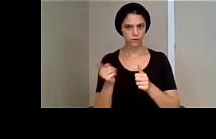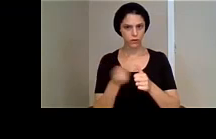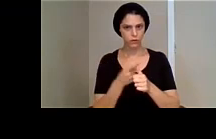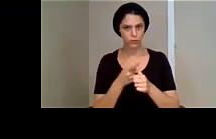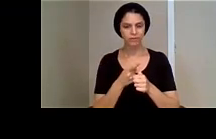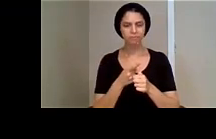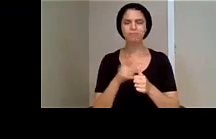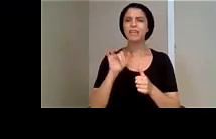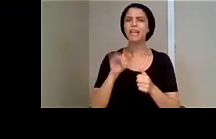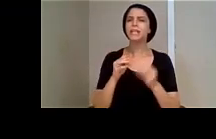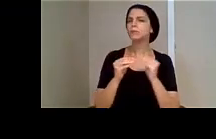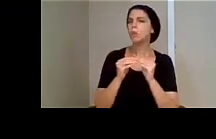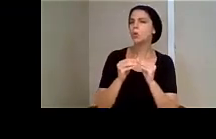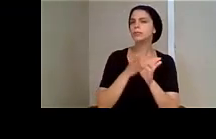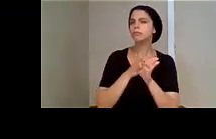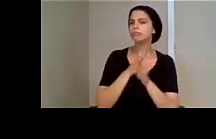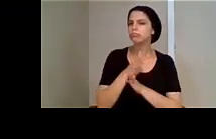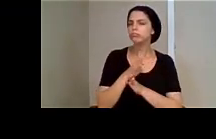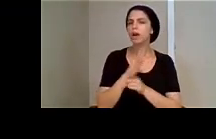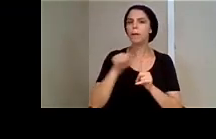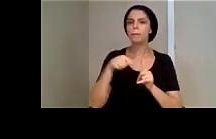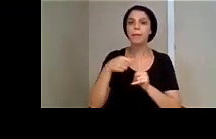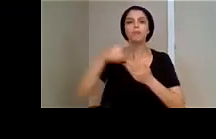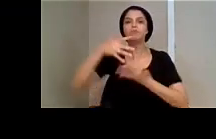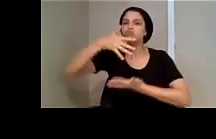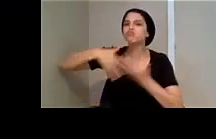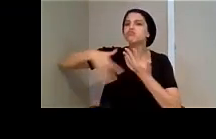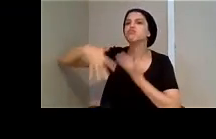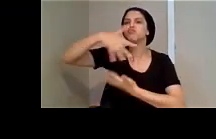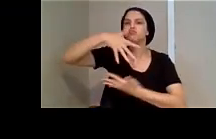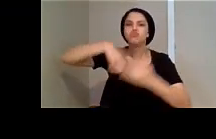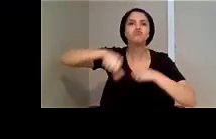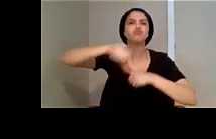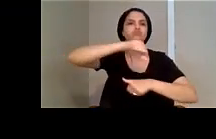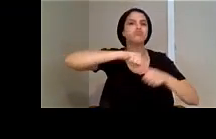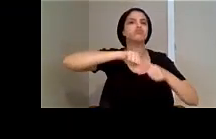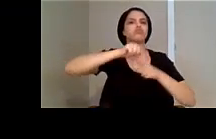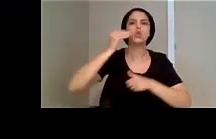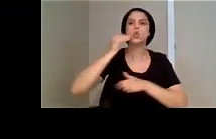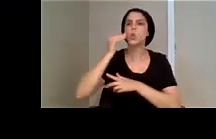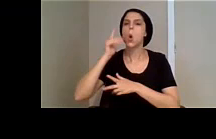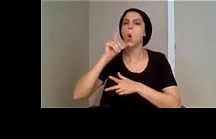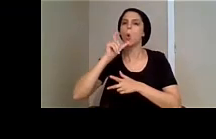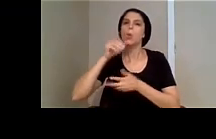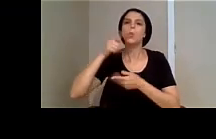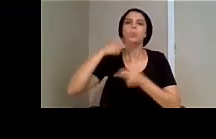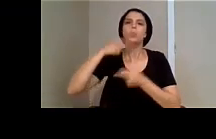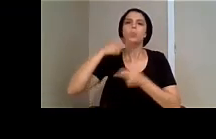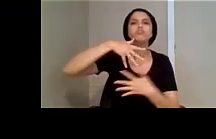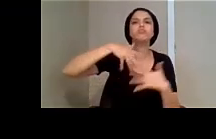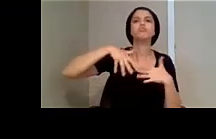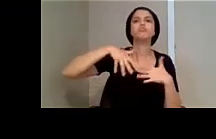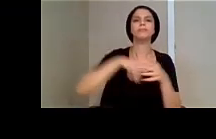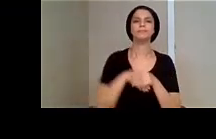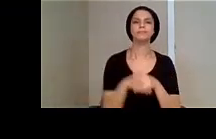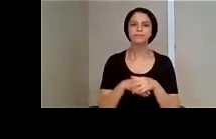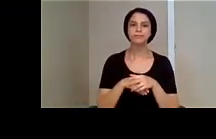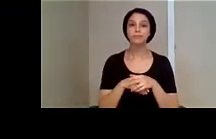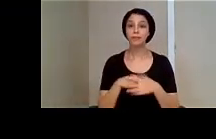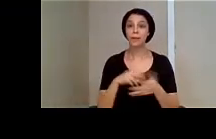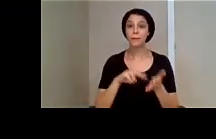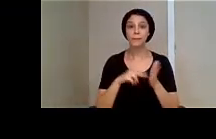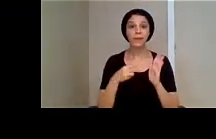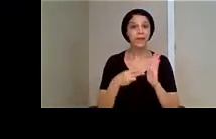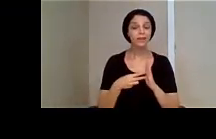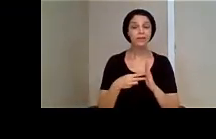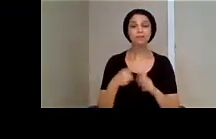get to know you example, like, hi, I'm your teacher, these are the things I like, this is what I'm looking forward to. Please reply with the things you're